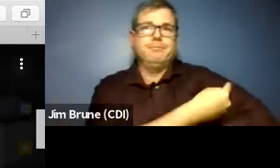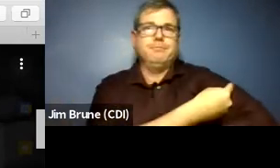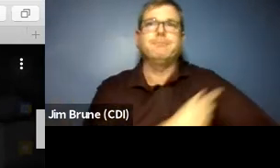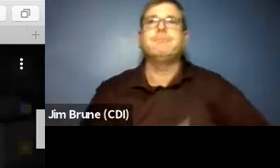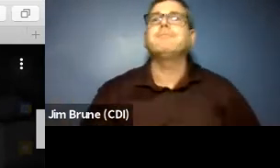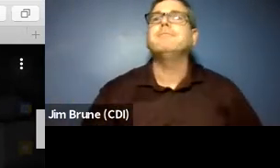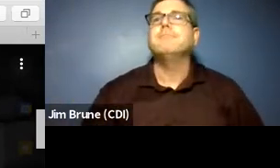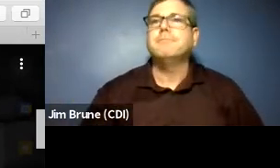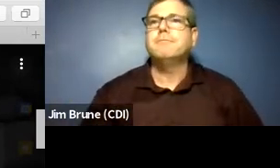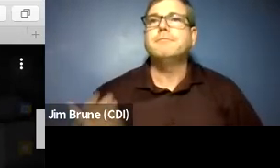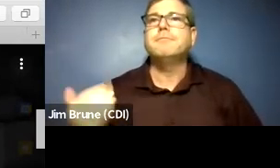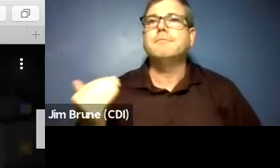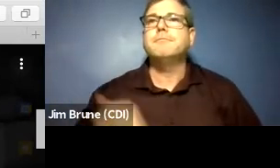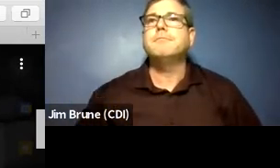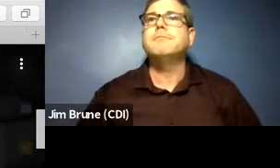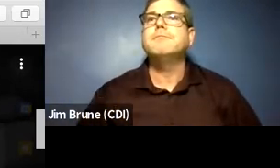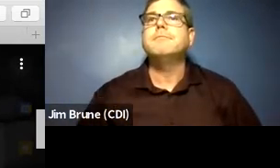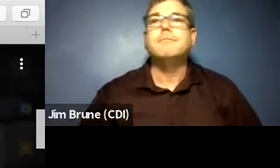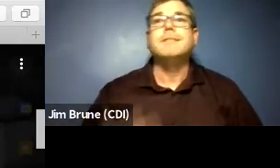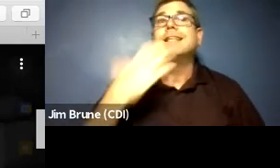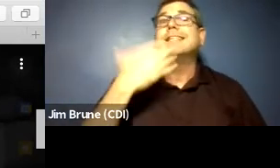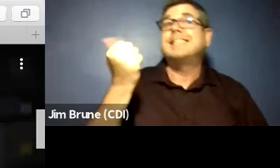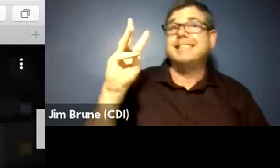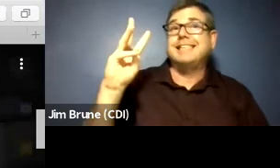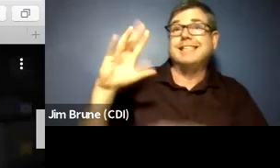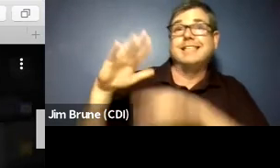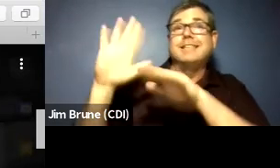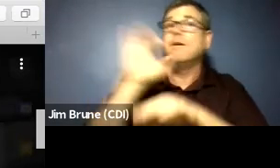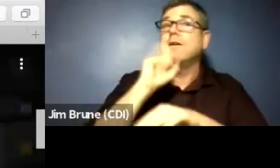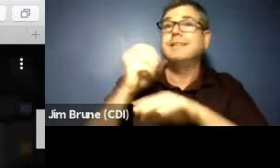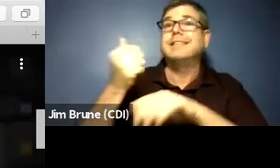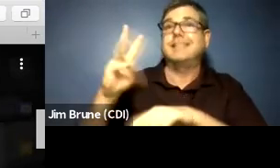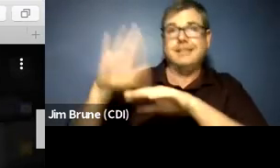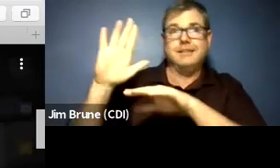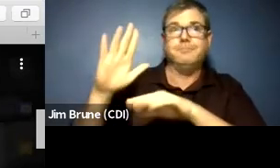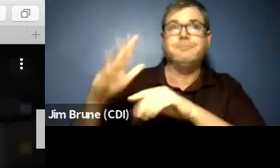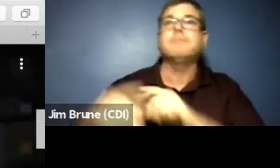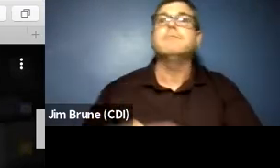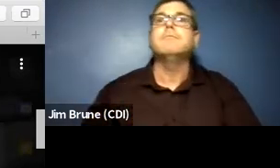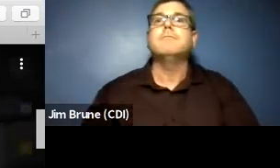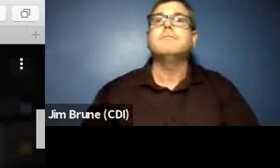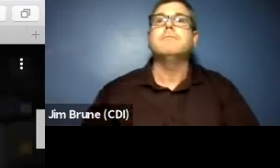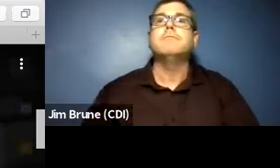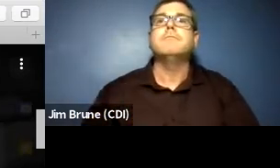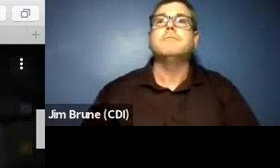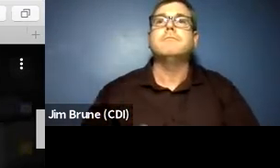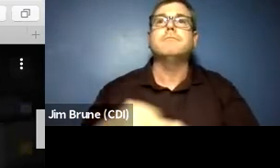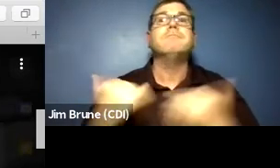And then for the Moderna vaccine, very similar numbers. They had 30,000 participants in this clinical